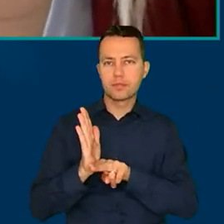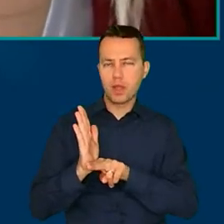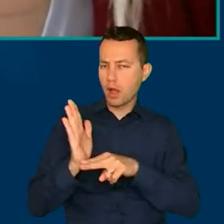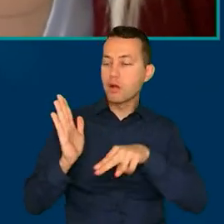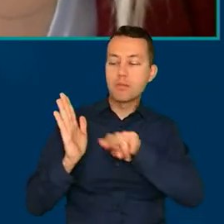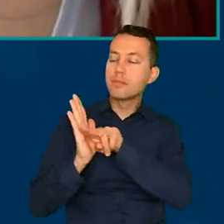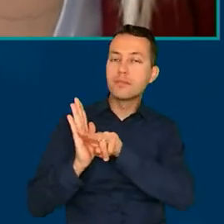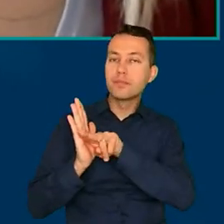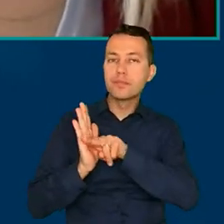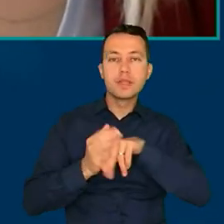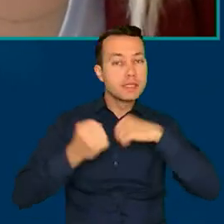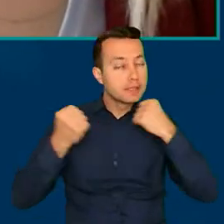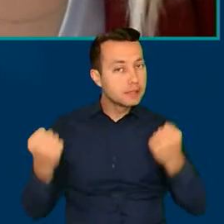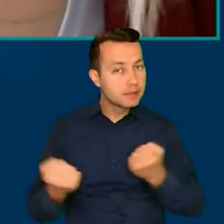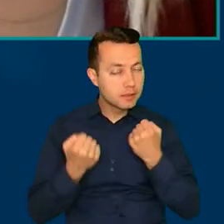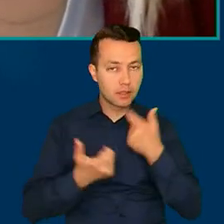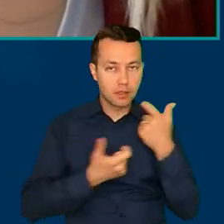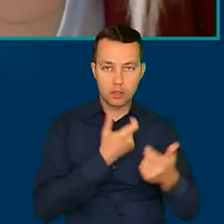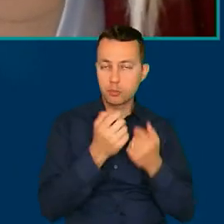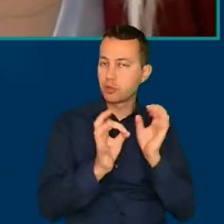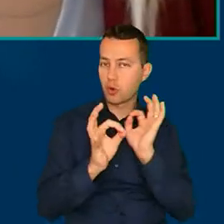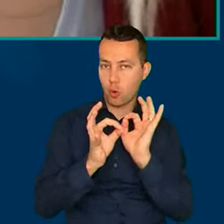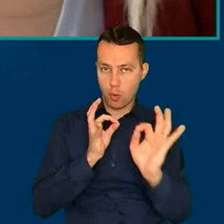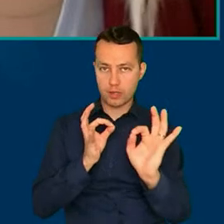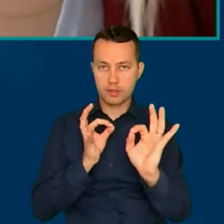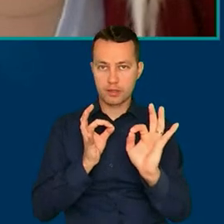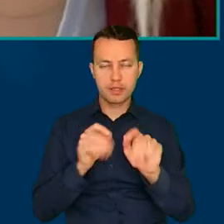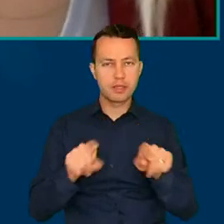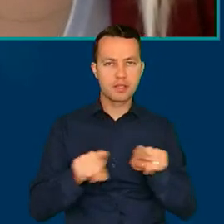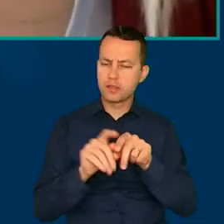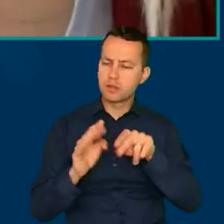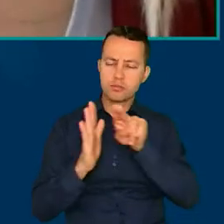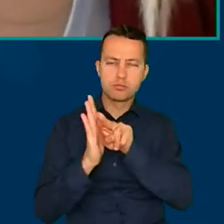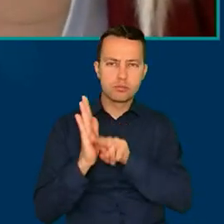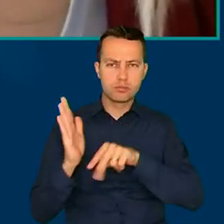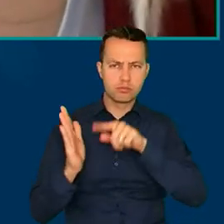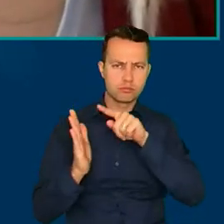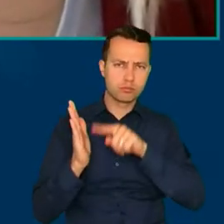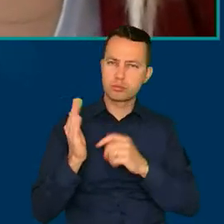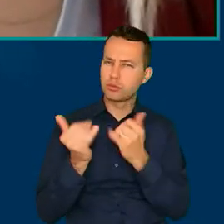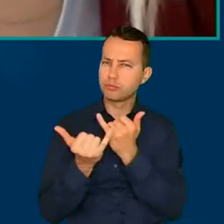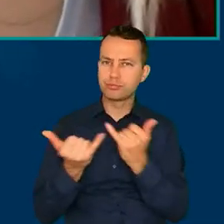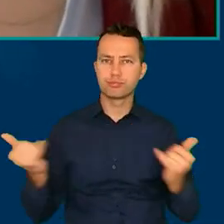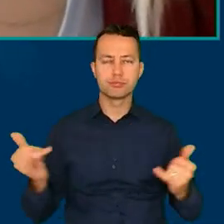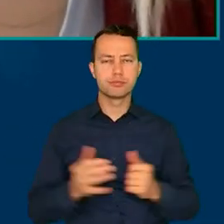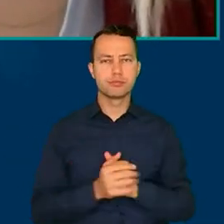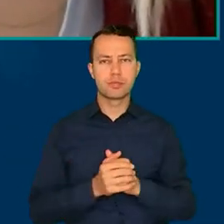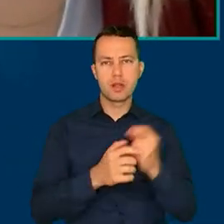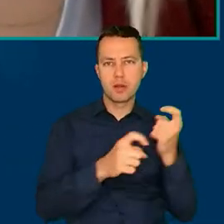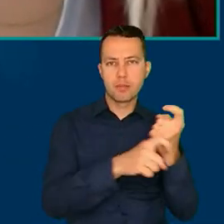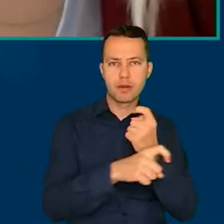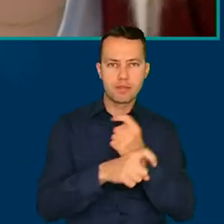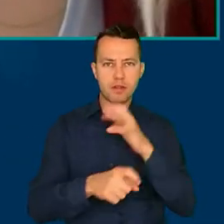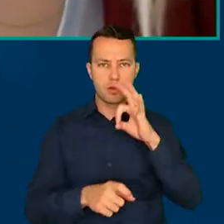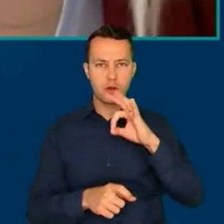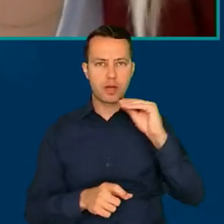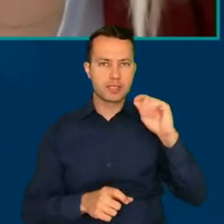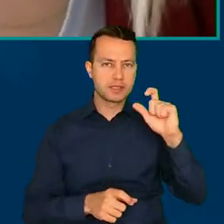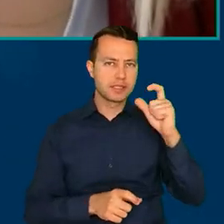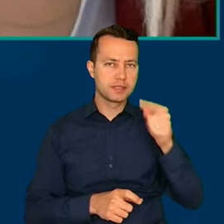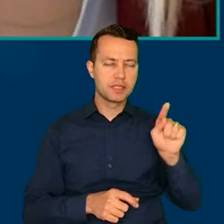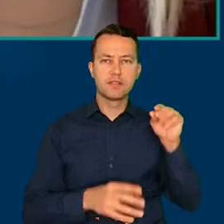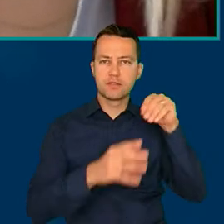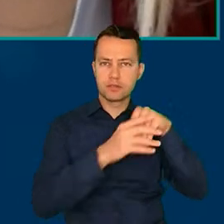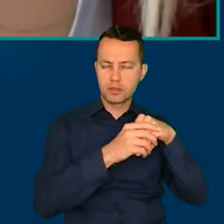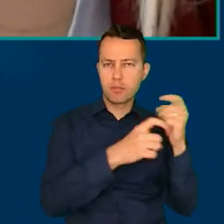introducing mandatory due diligence legislation, but it goes beyond that too. We're also seeing legislation being introduced in